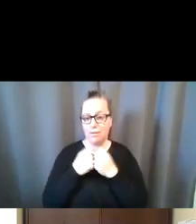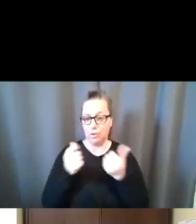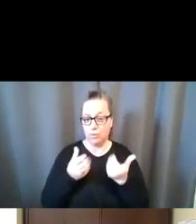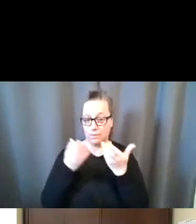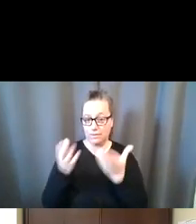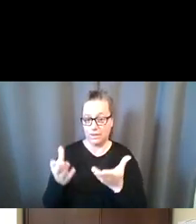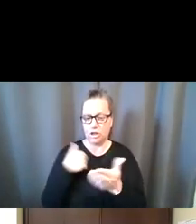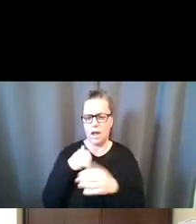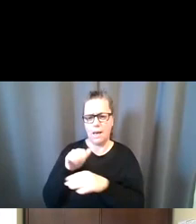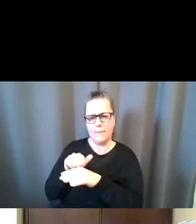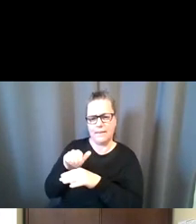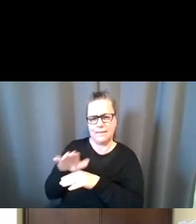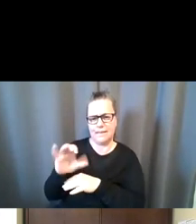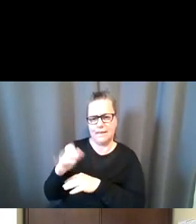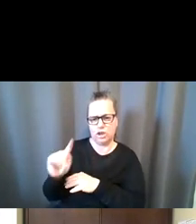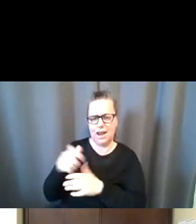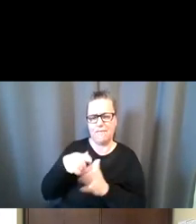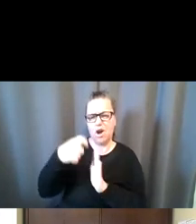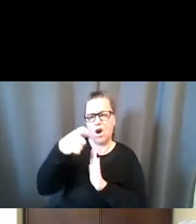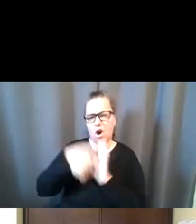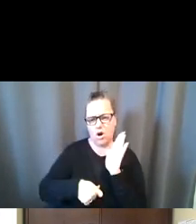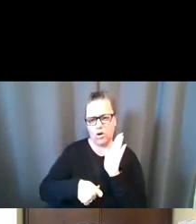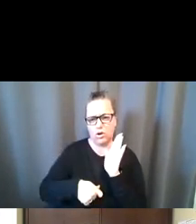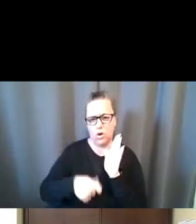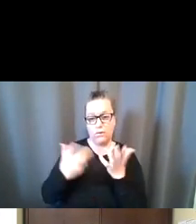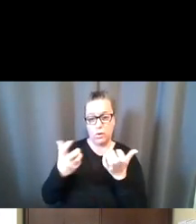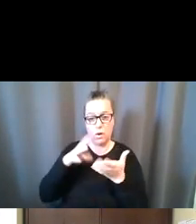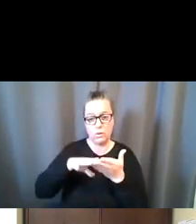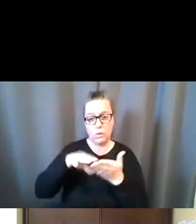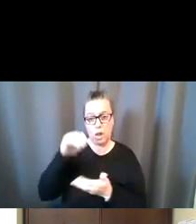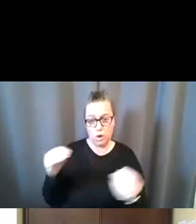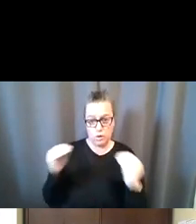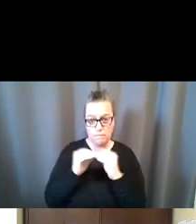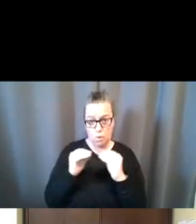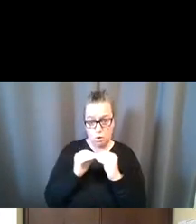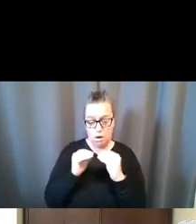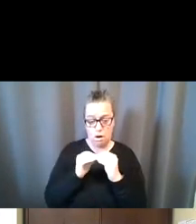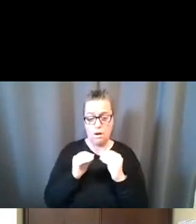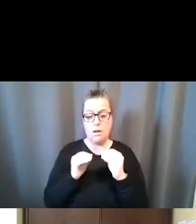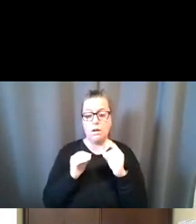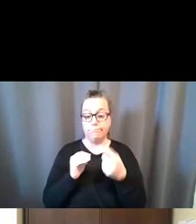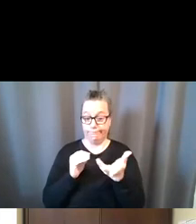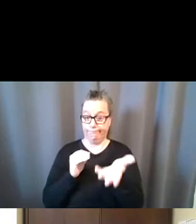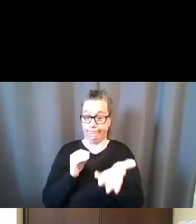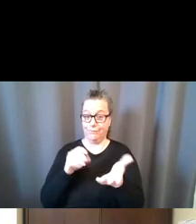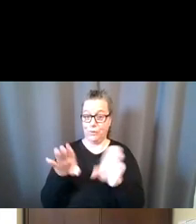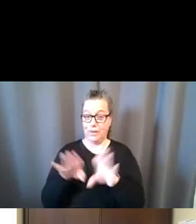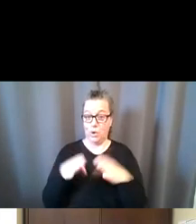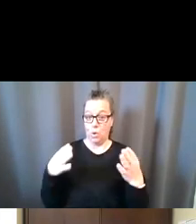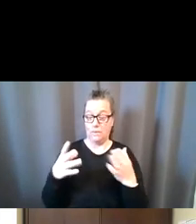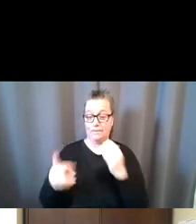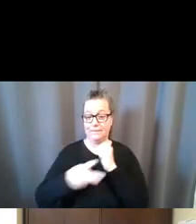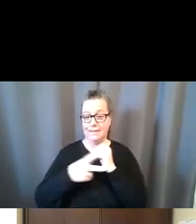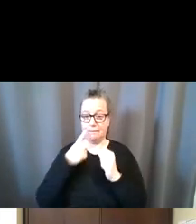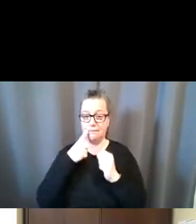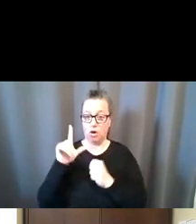out to everybody. I have an article. If you want to learn more about the unified value proposition, there you go. You can open that up and save that for